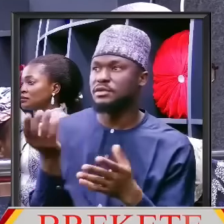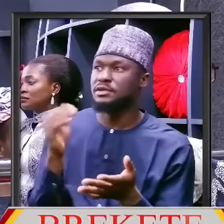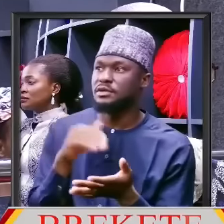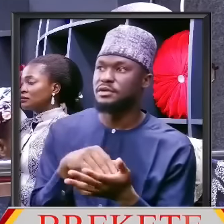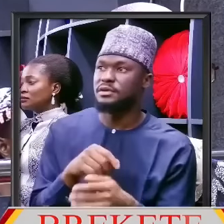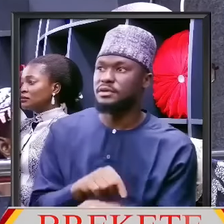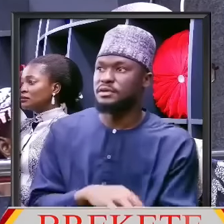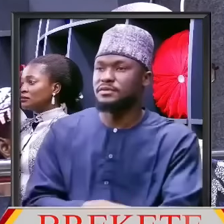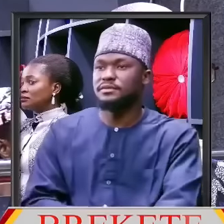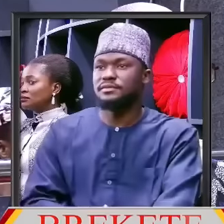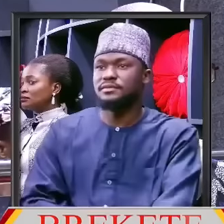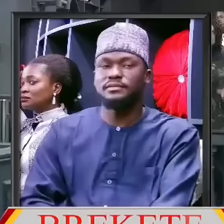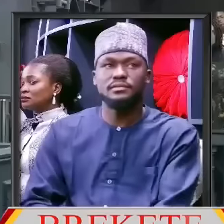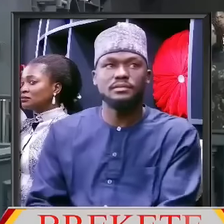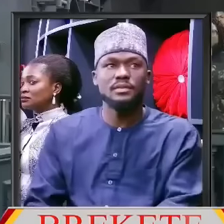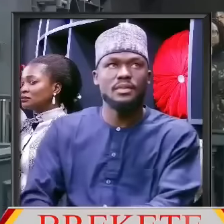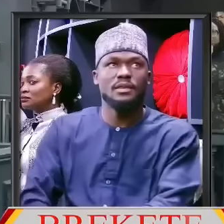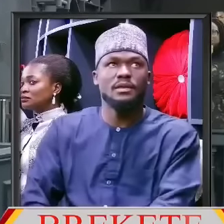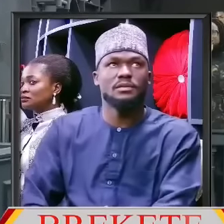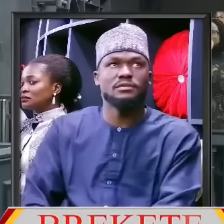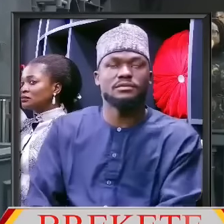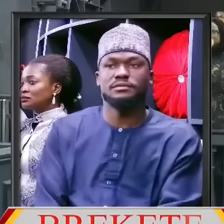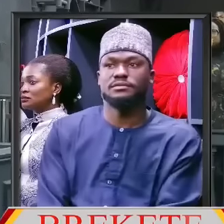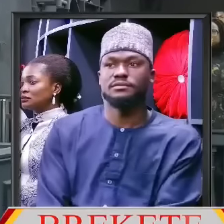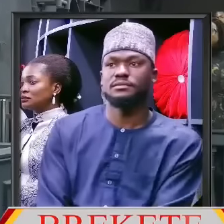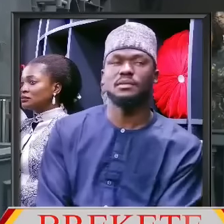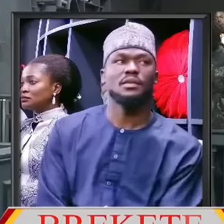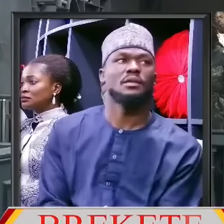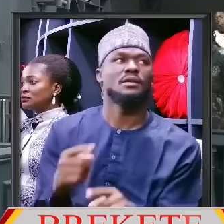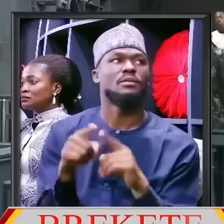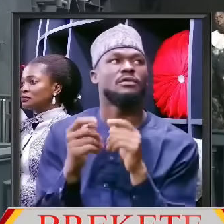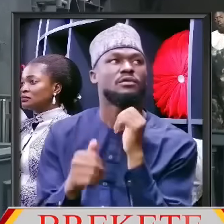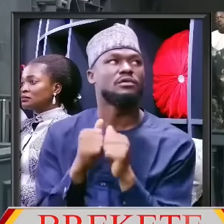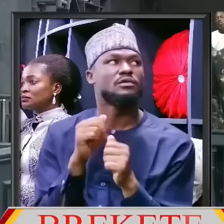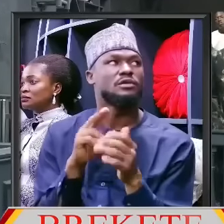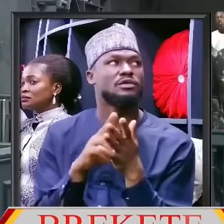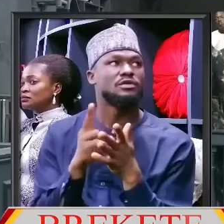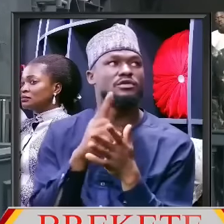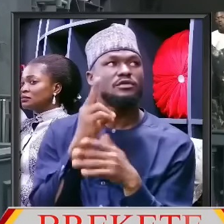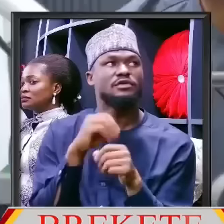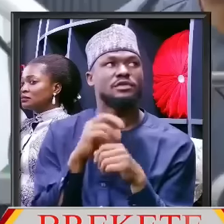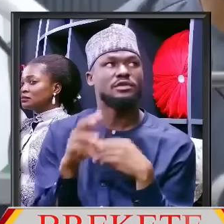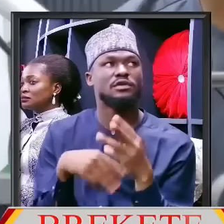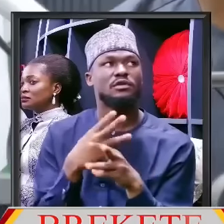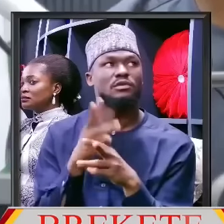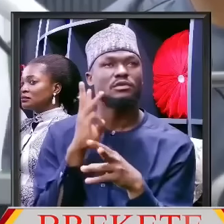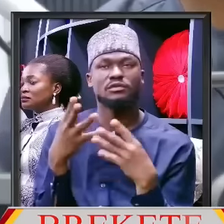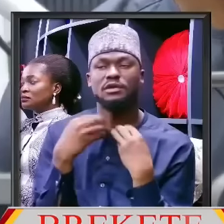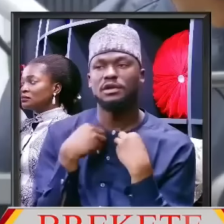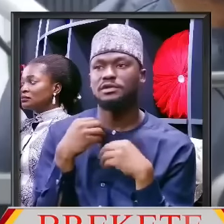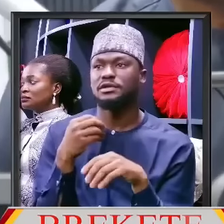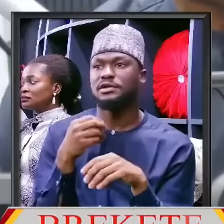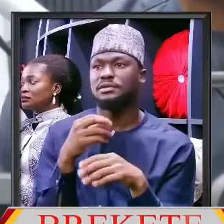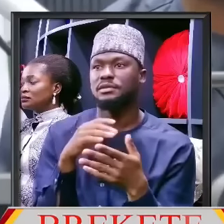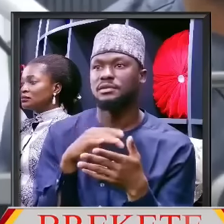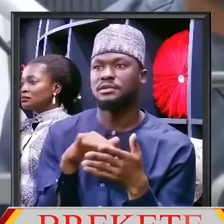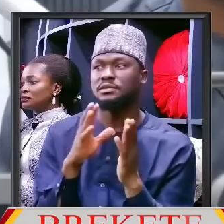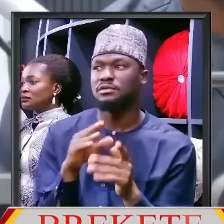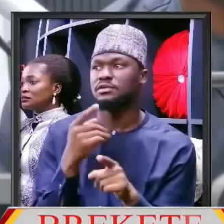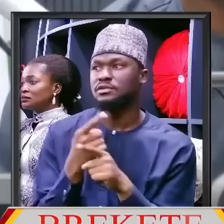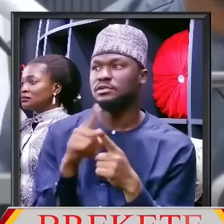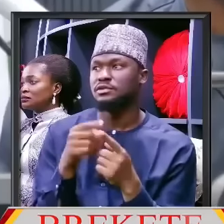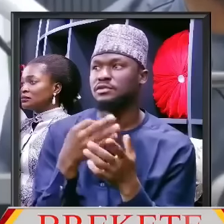game. So, but which university in the world will admit students purposefully to fail